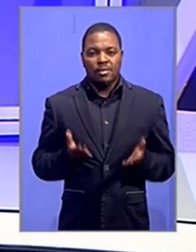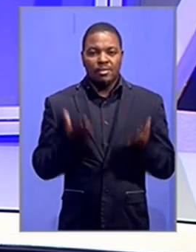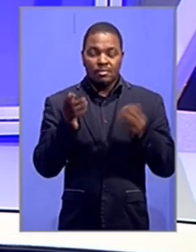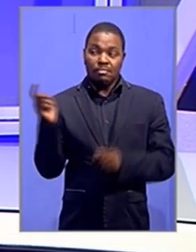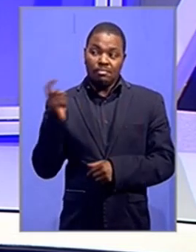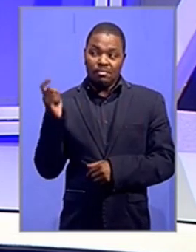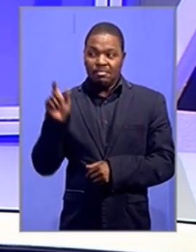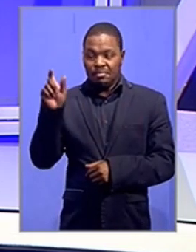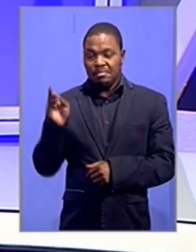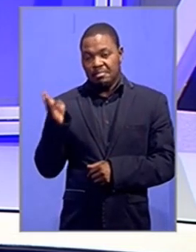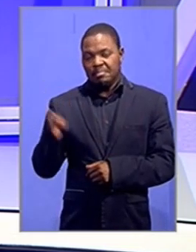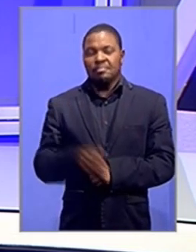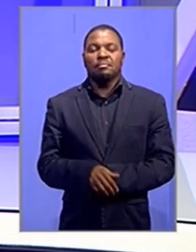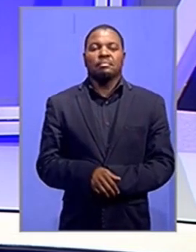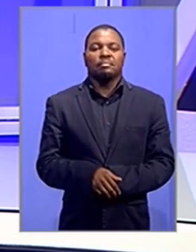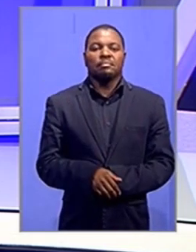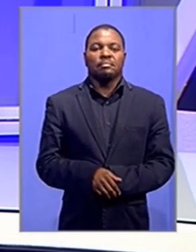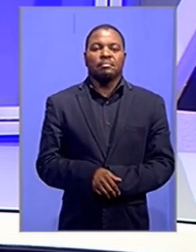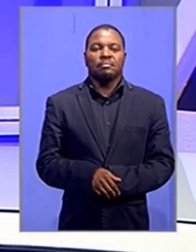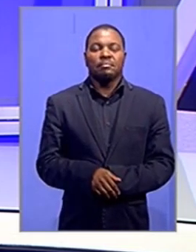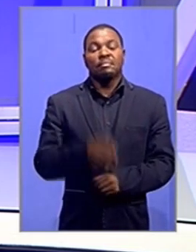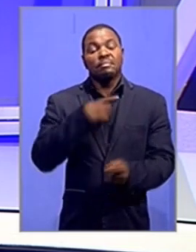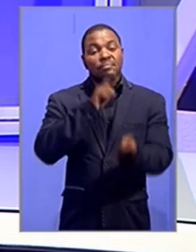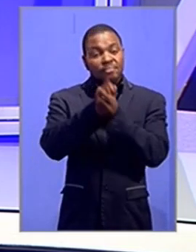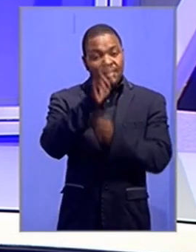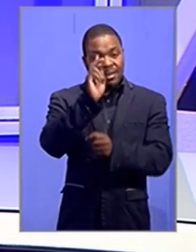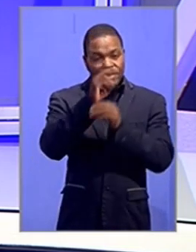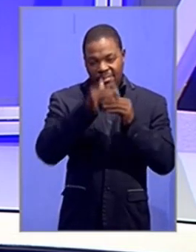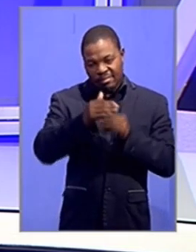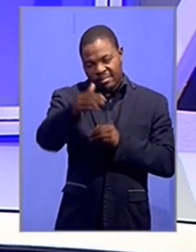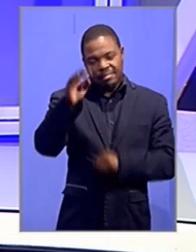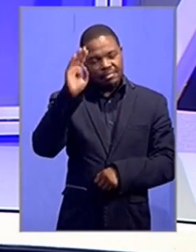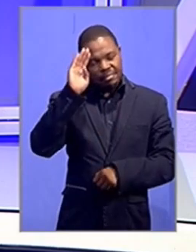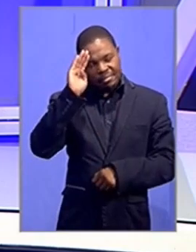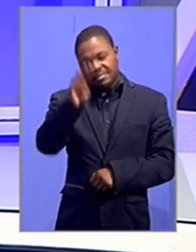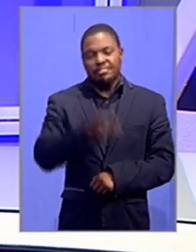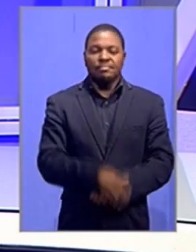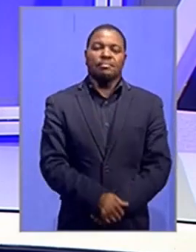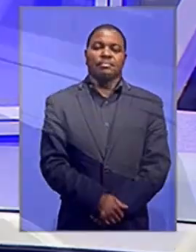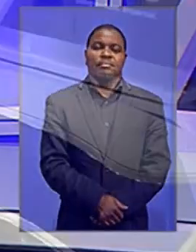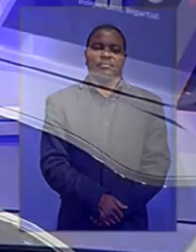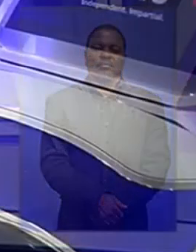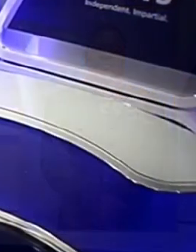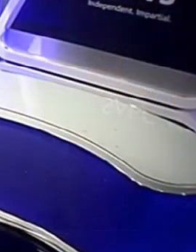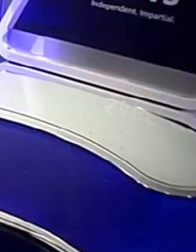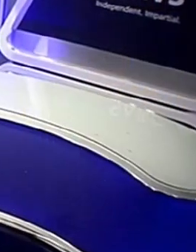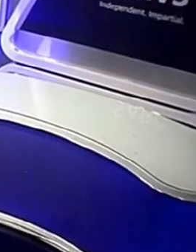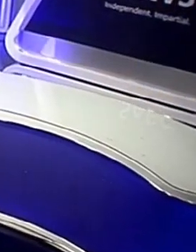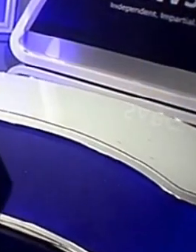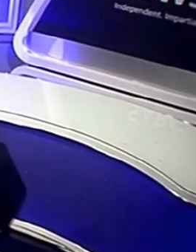boinelo molibi mang ka ponelo pele ya maemo a bosa go bua re kopana gape mo nakong e tlang robadiwang.